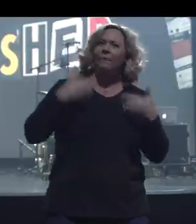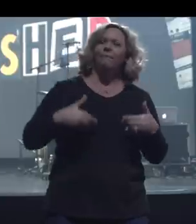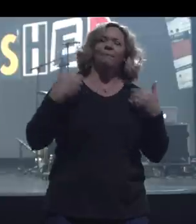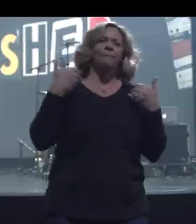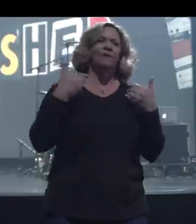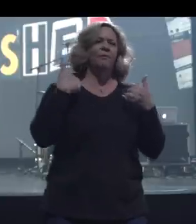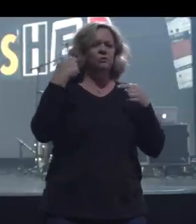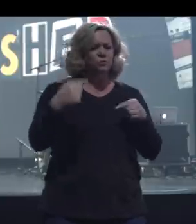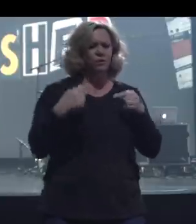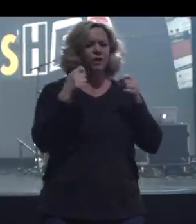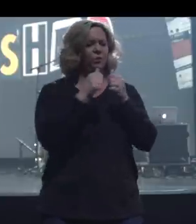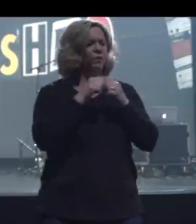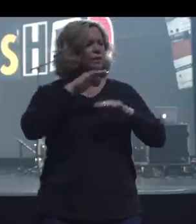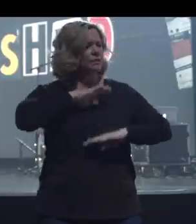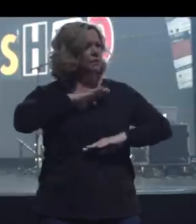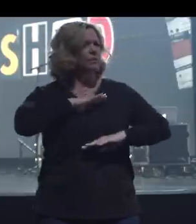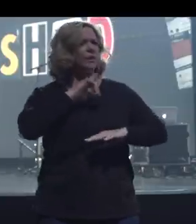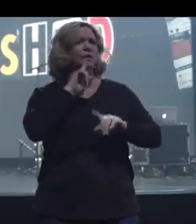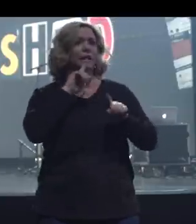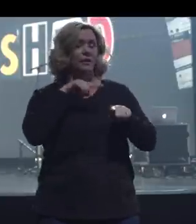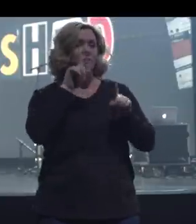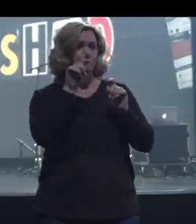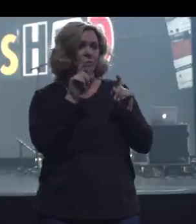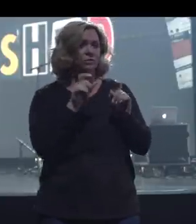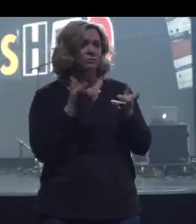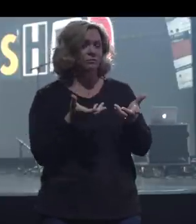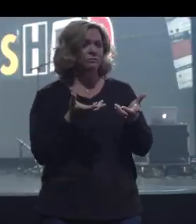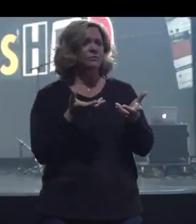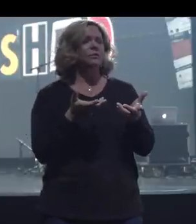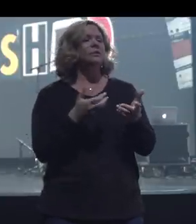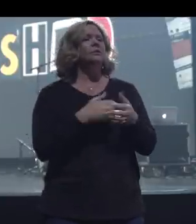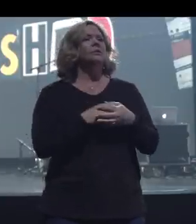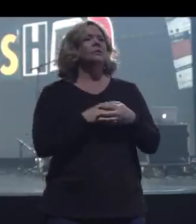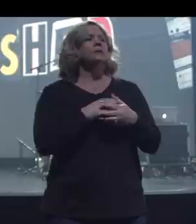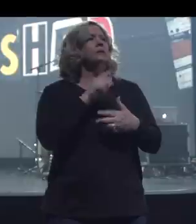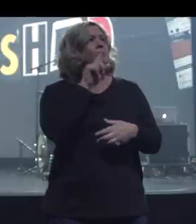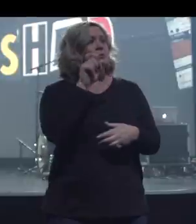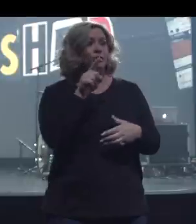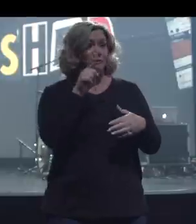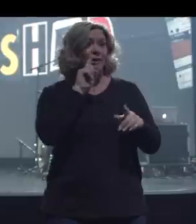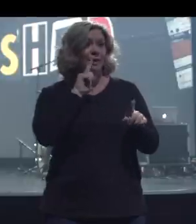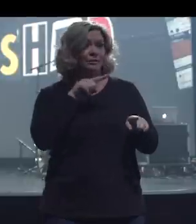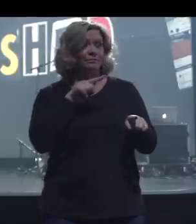struggling with contentment, I think you need to answer this question. Here's the question you need to answer.